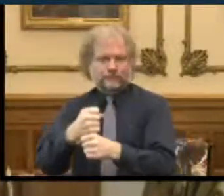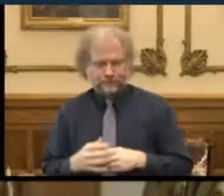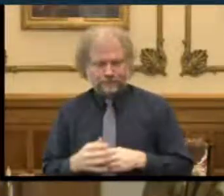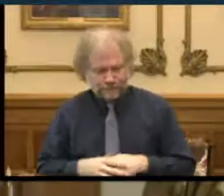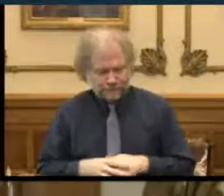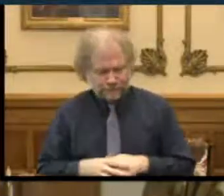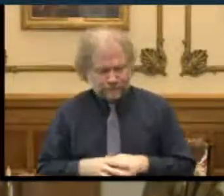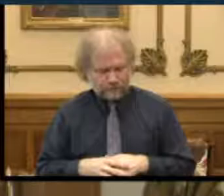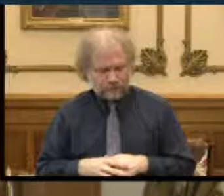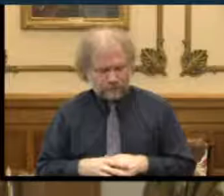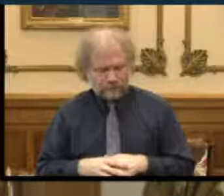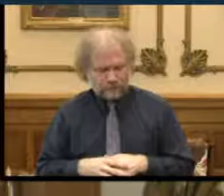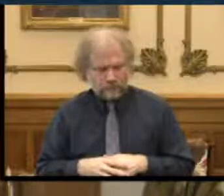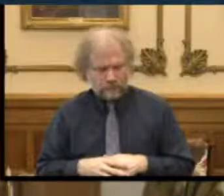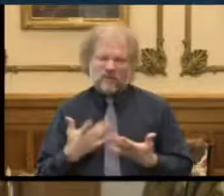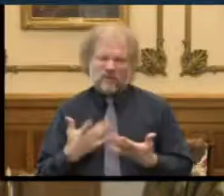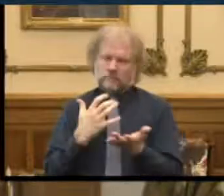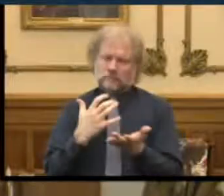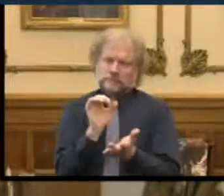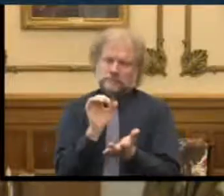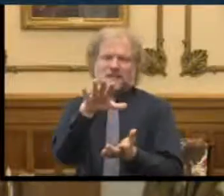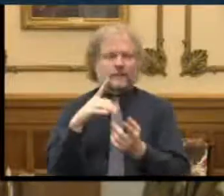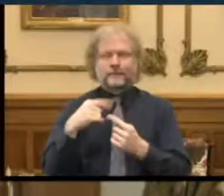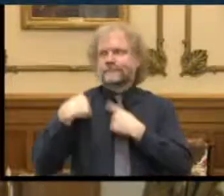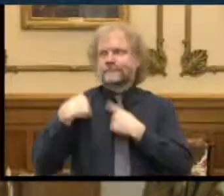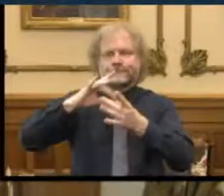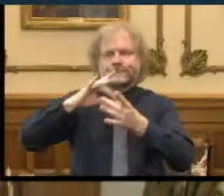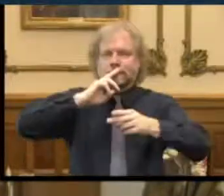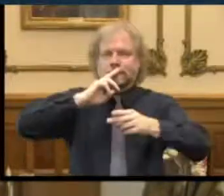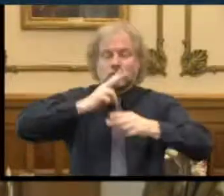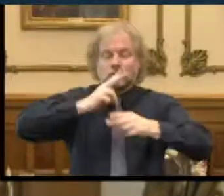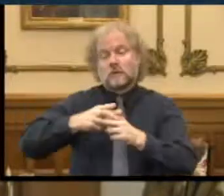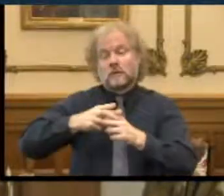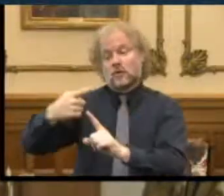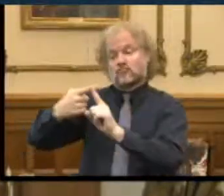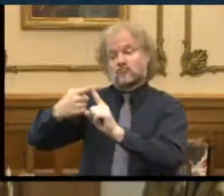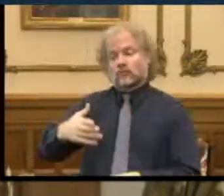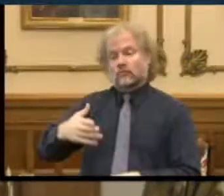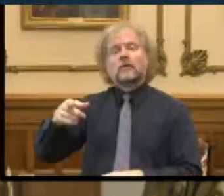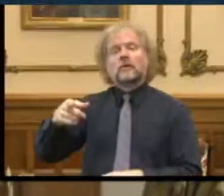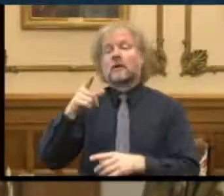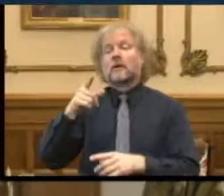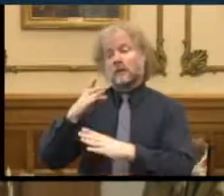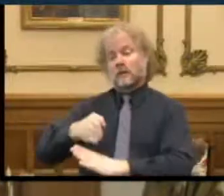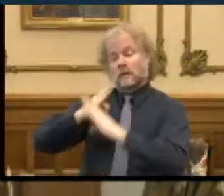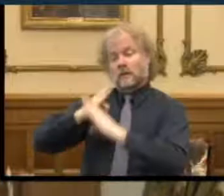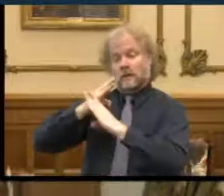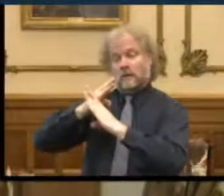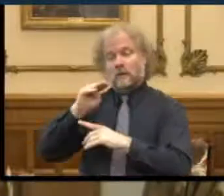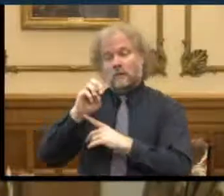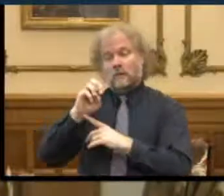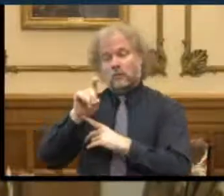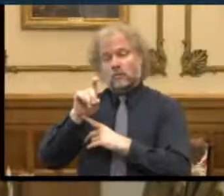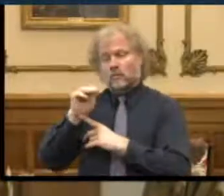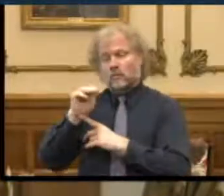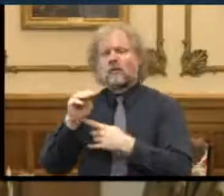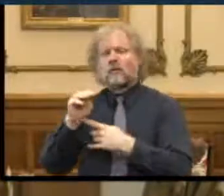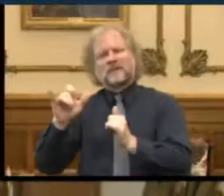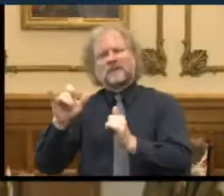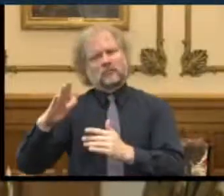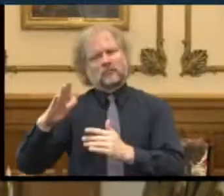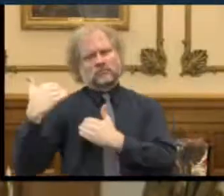So I should mention this, as we've always mentioned this, is that renters, even under a moratorium, are still obligated to pay their